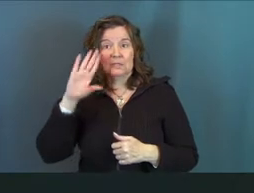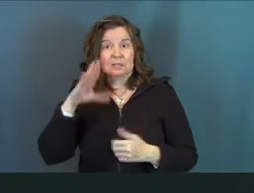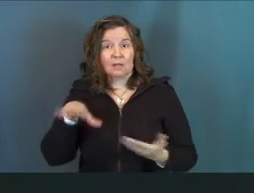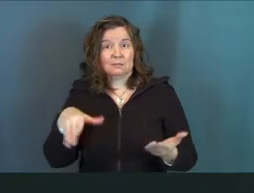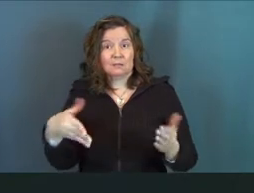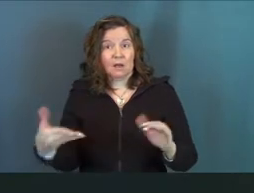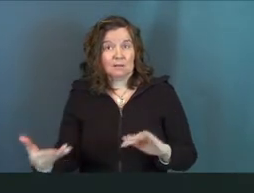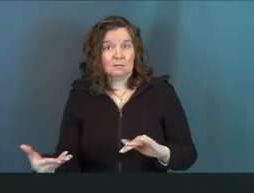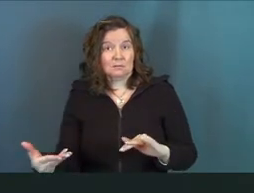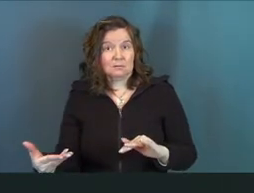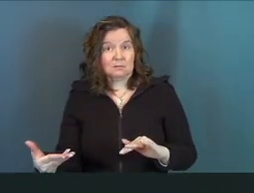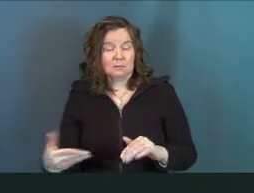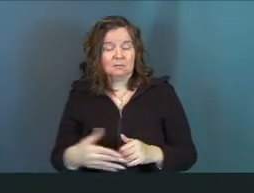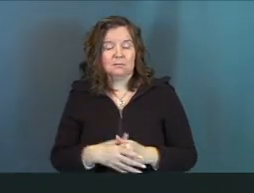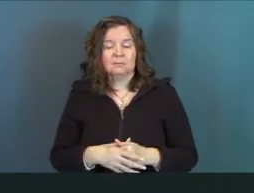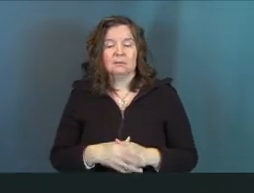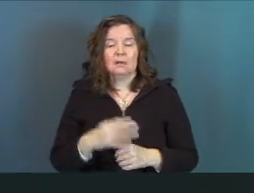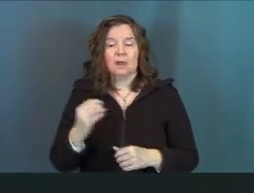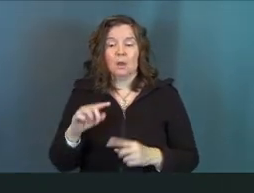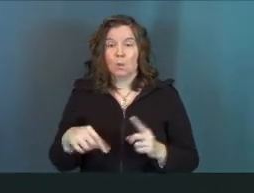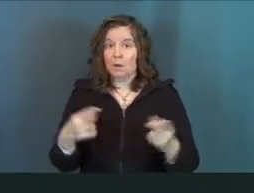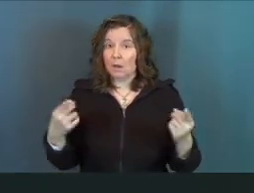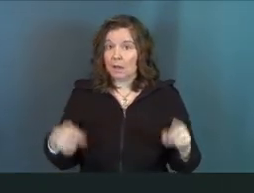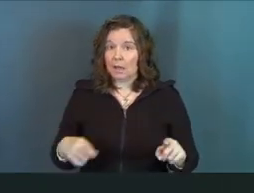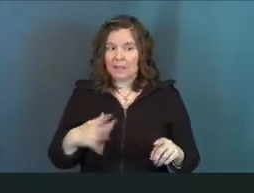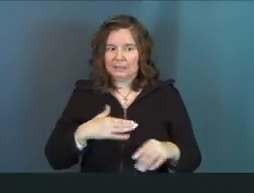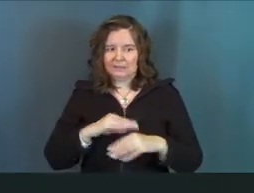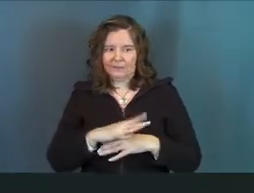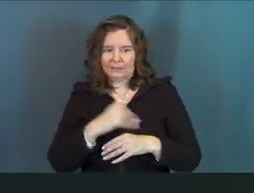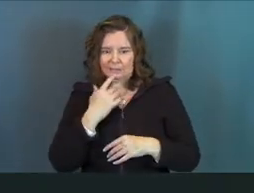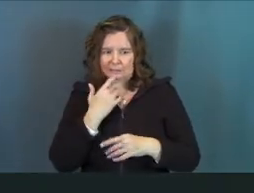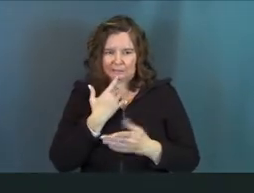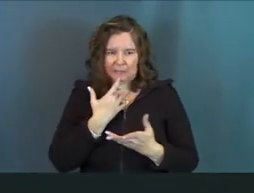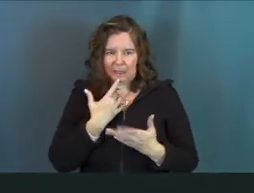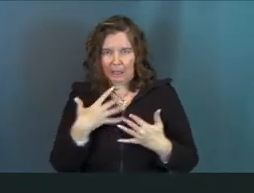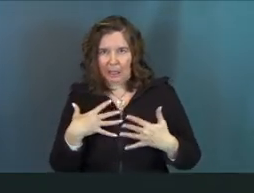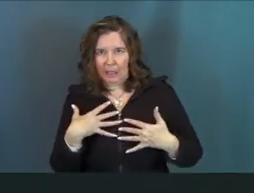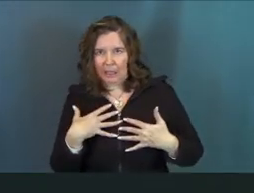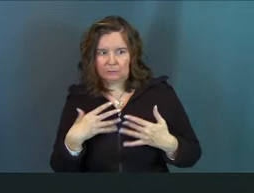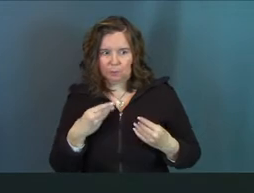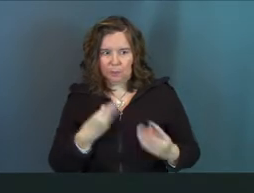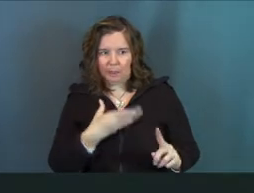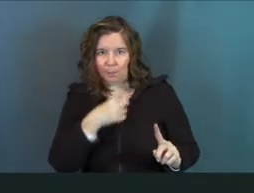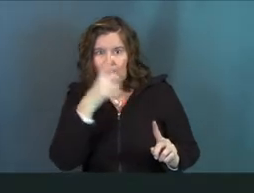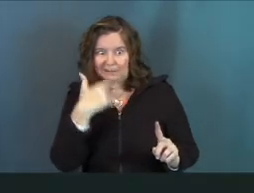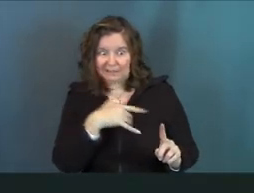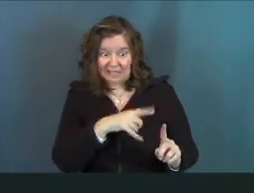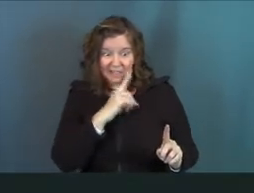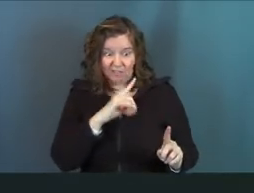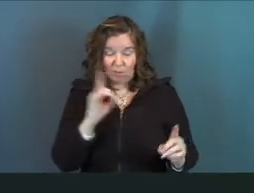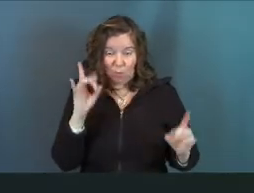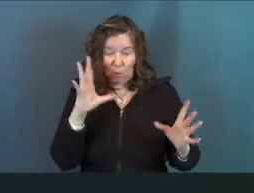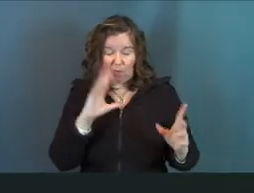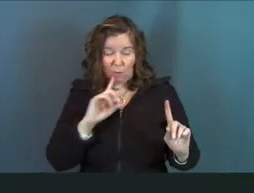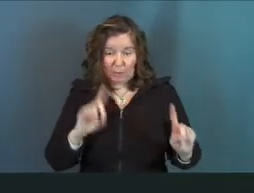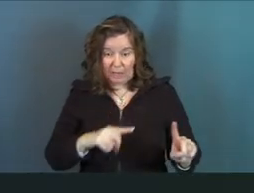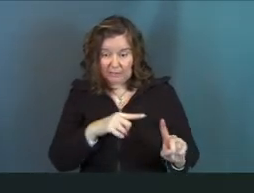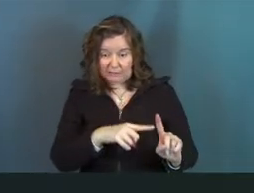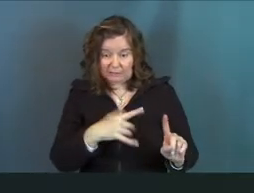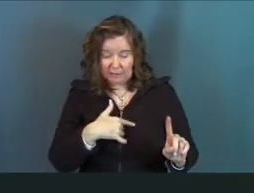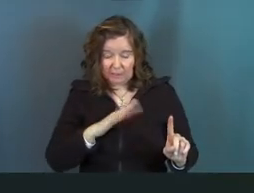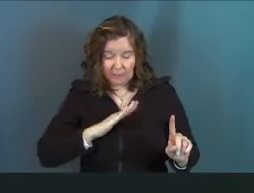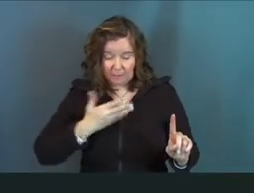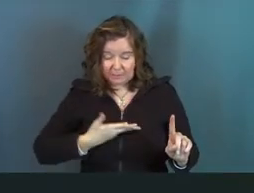end up passing away, okay? And when it happens, his advisors are scared to let David know because they're like, man, if this guy was